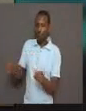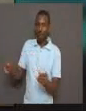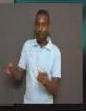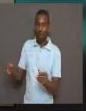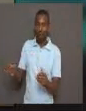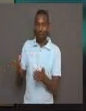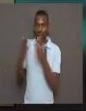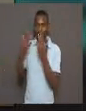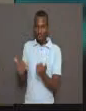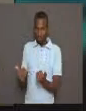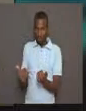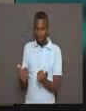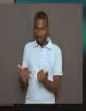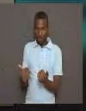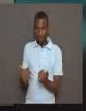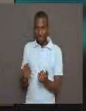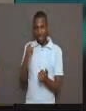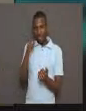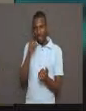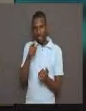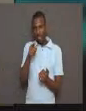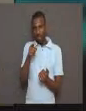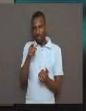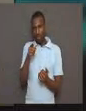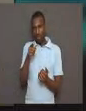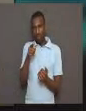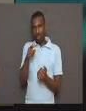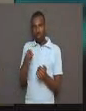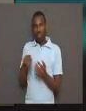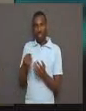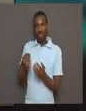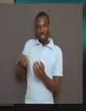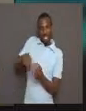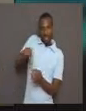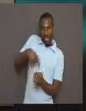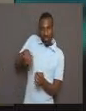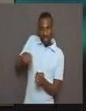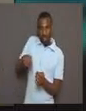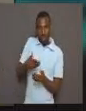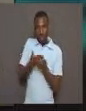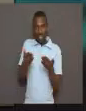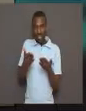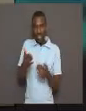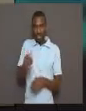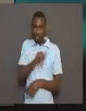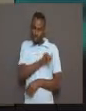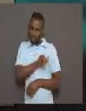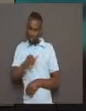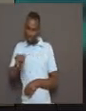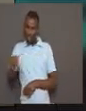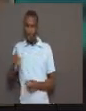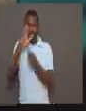It is necessary to make sure that the solution is of uniform density.